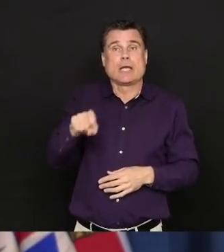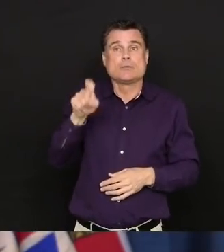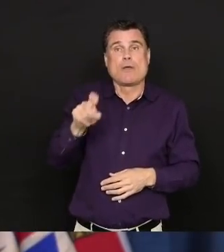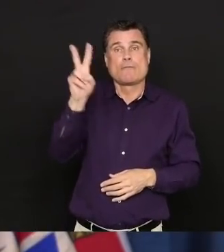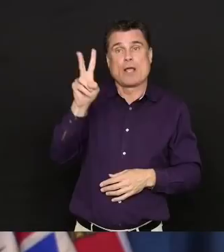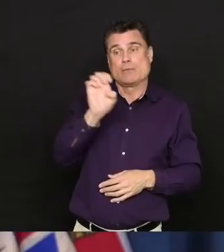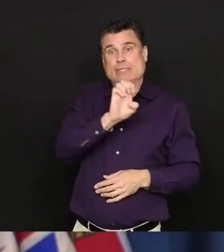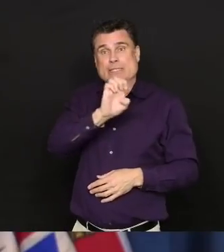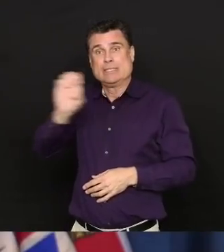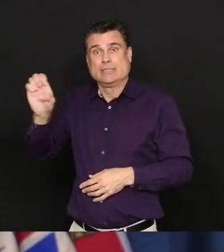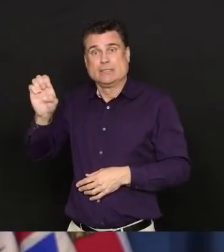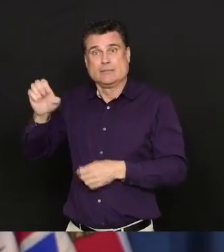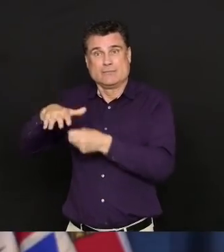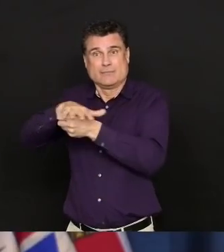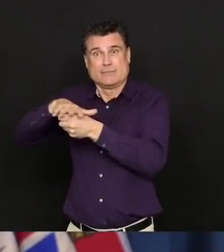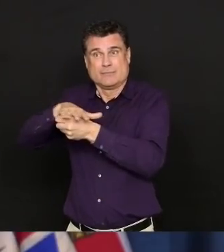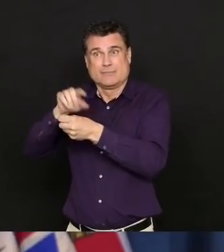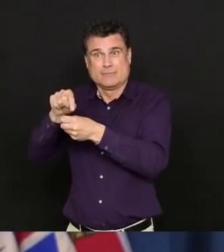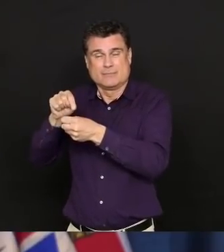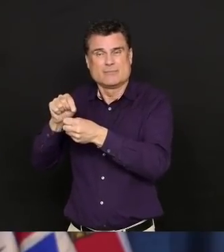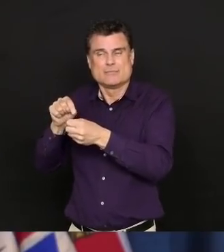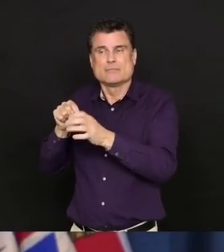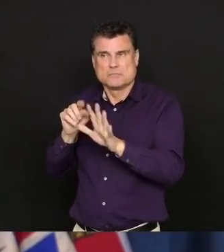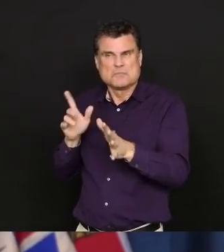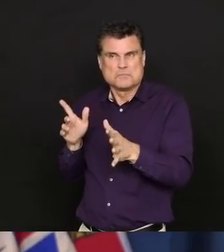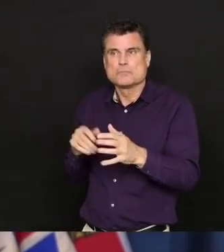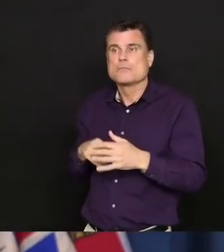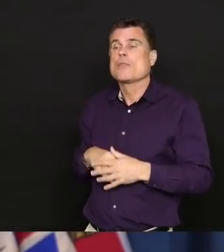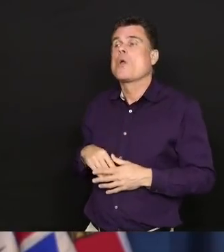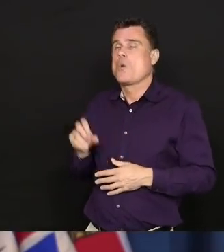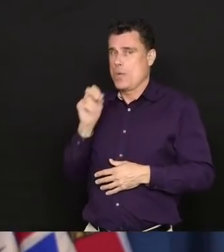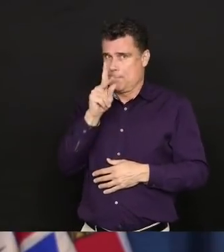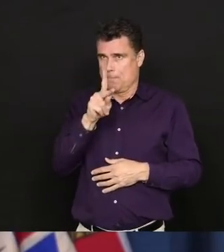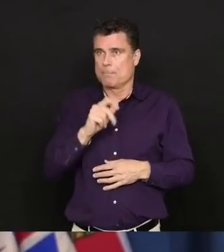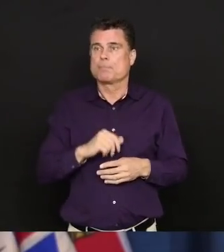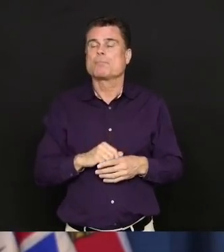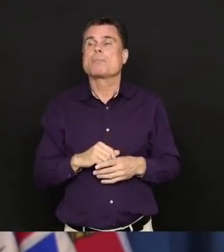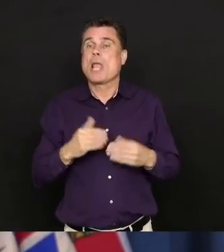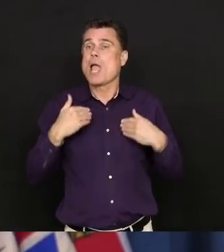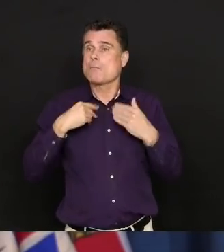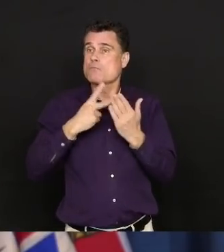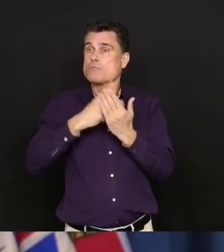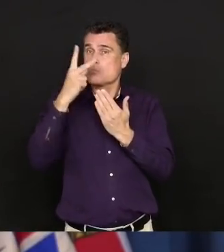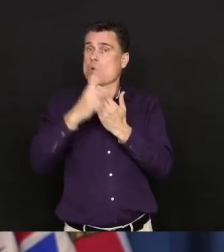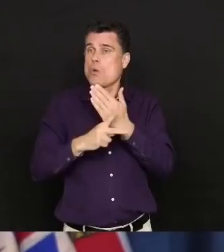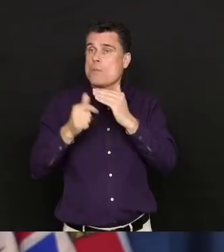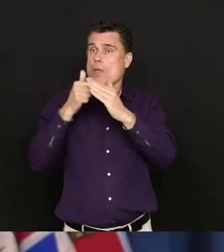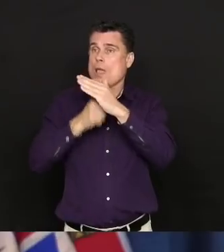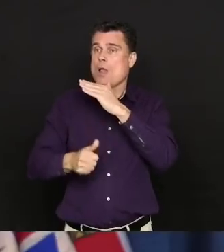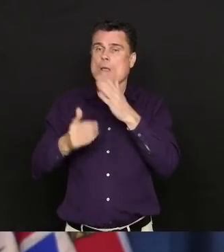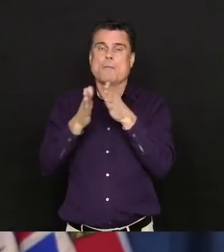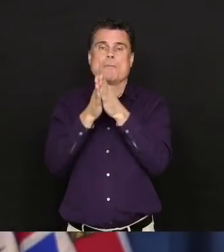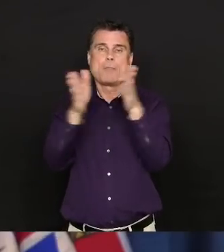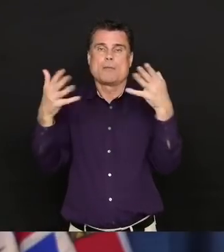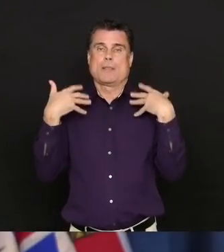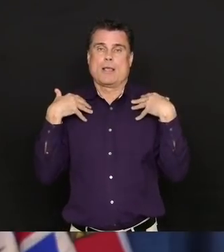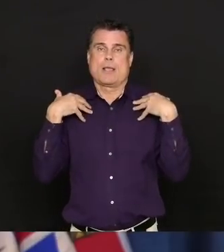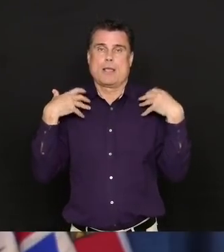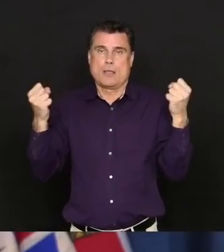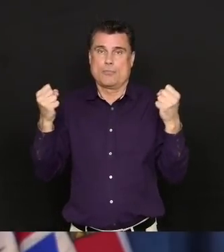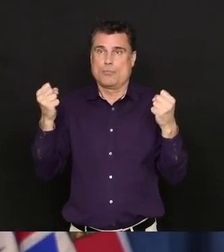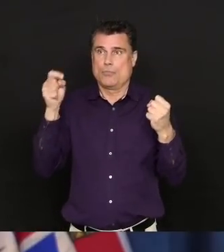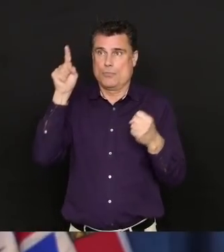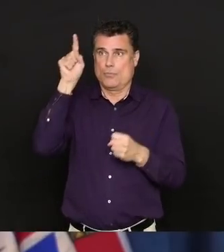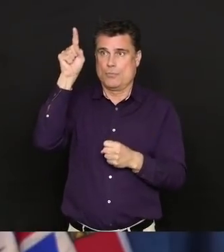through public health in both those areas. So migrant workers in the interior, for example, when we're looking at